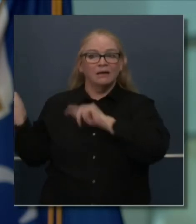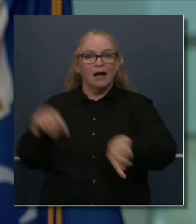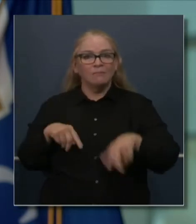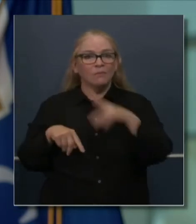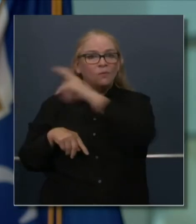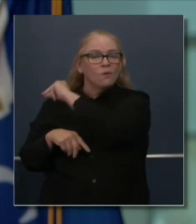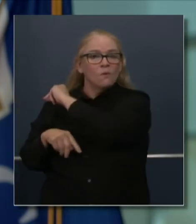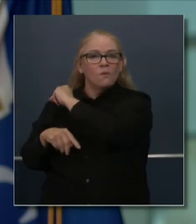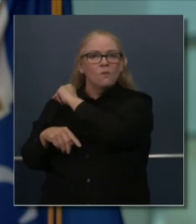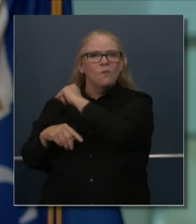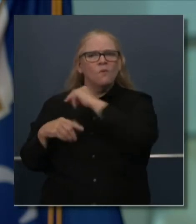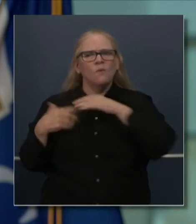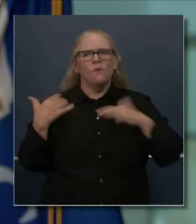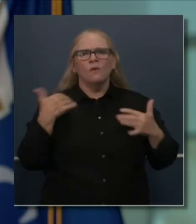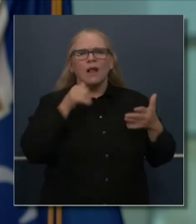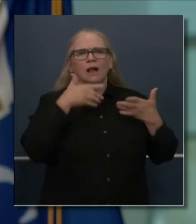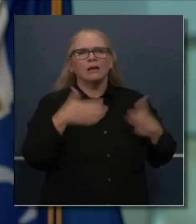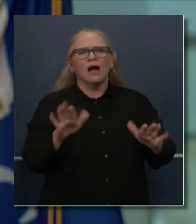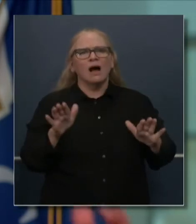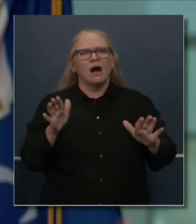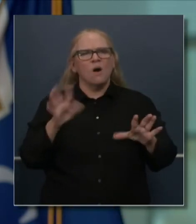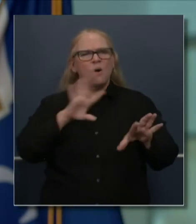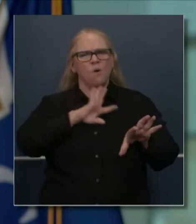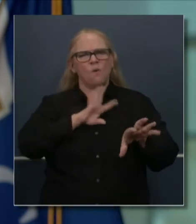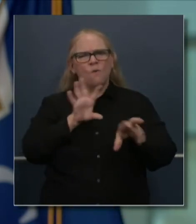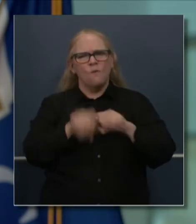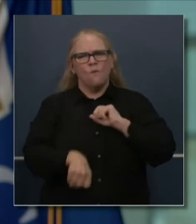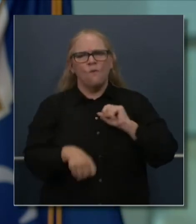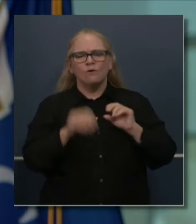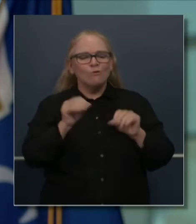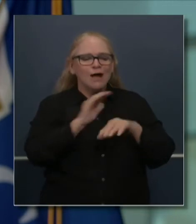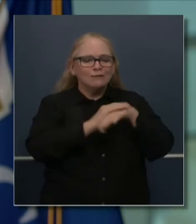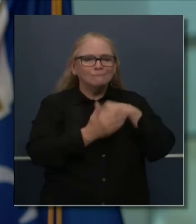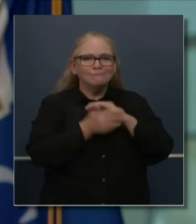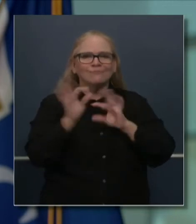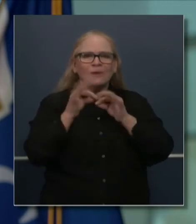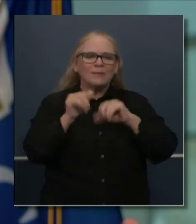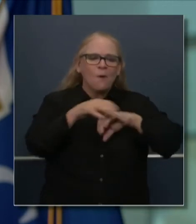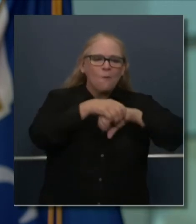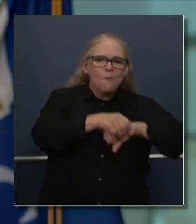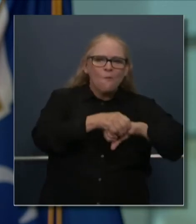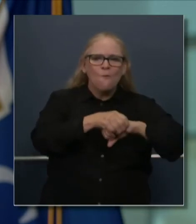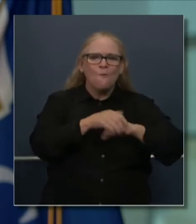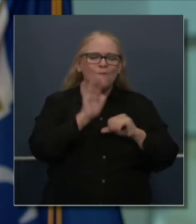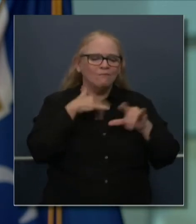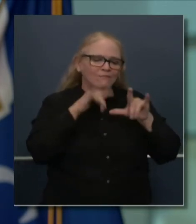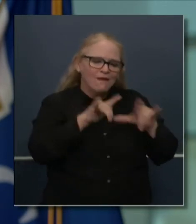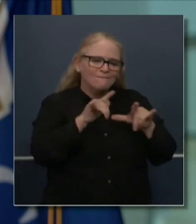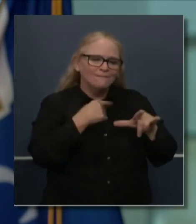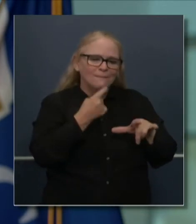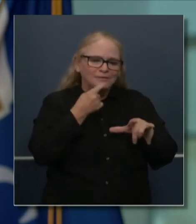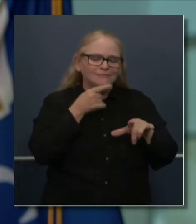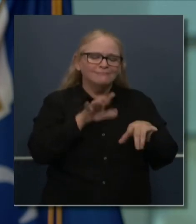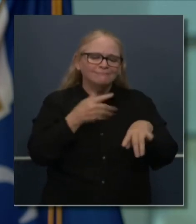see the hand reach out to say, I love you and I'm going to miss you. The impact on that, the